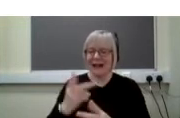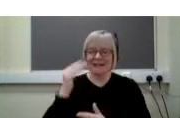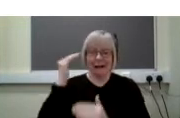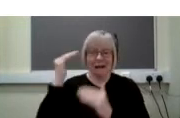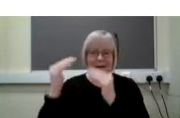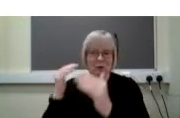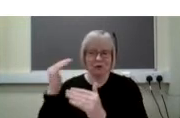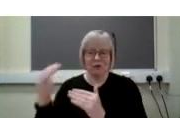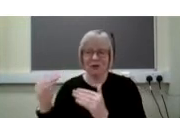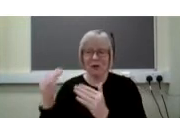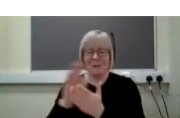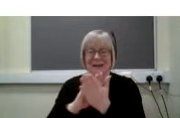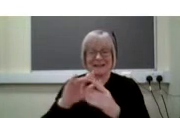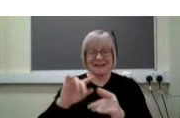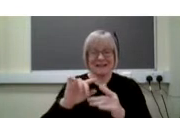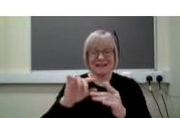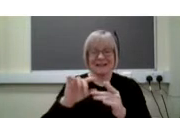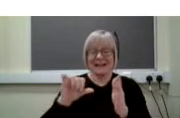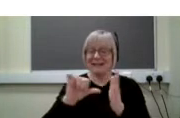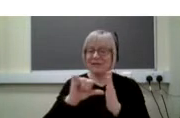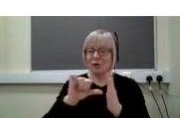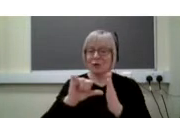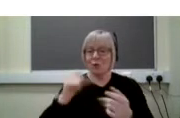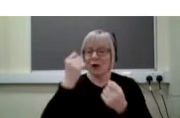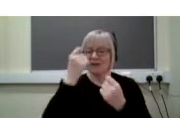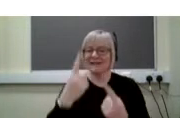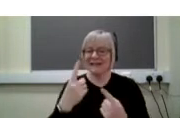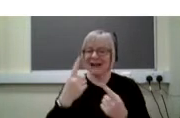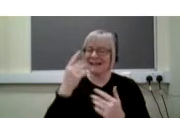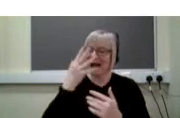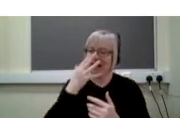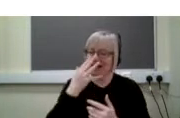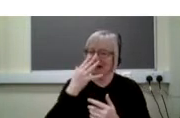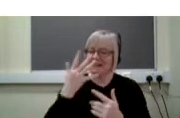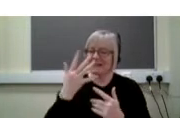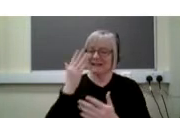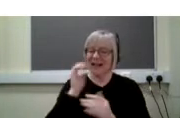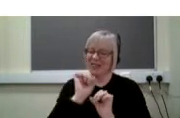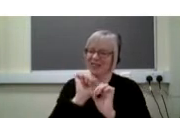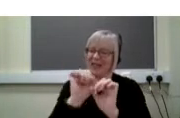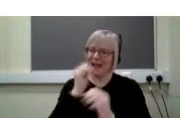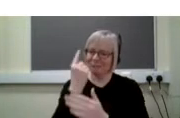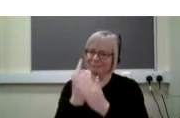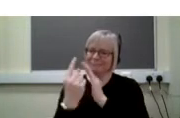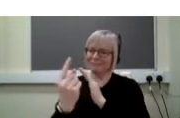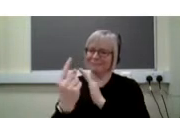understand the adolescents' unique experiences. Next slide, please.